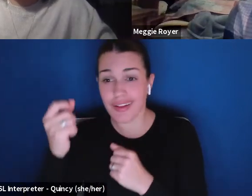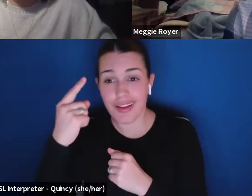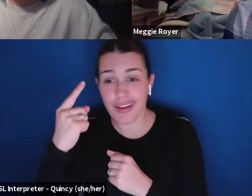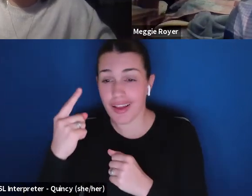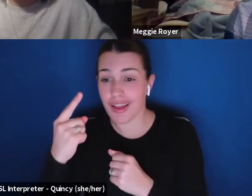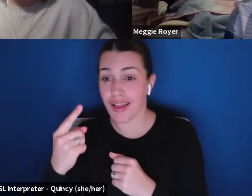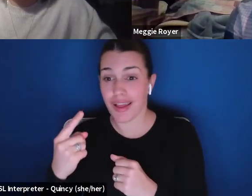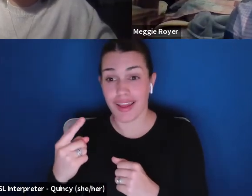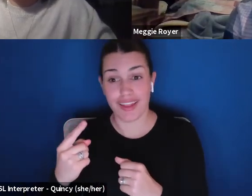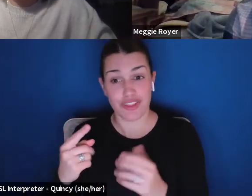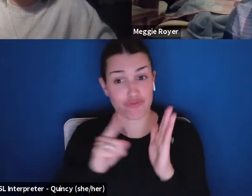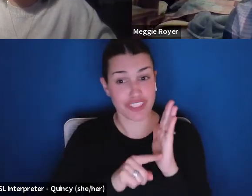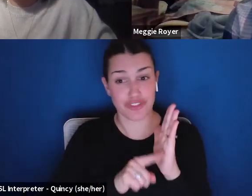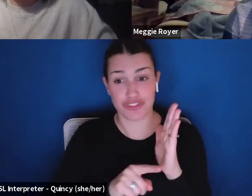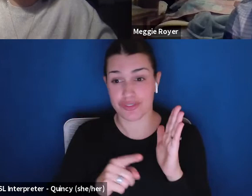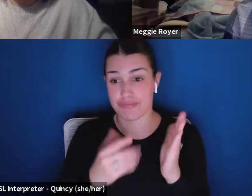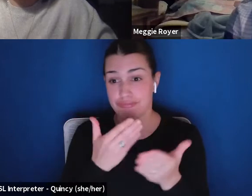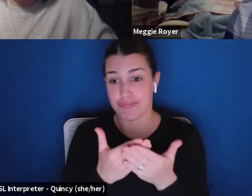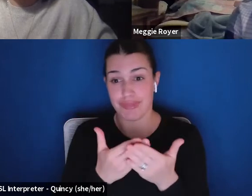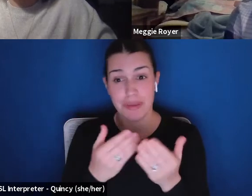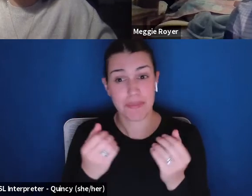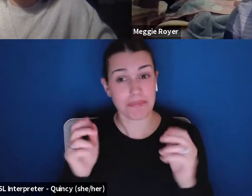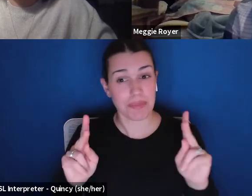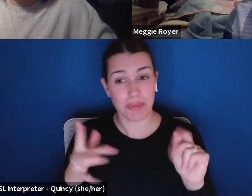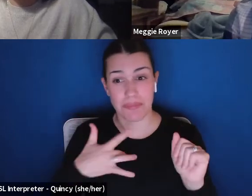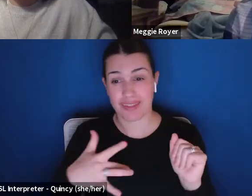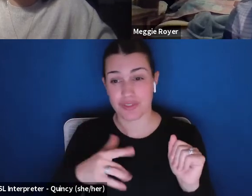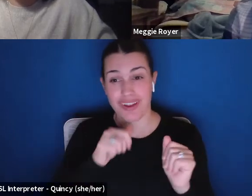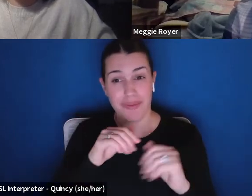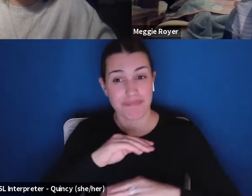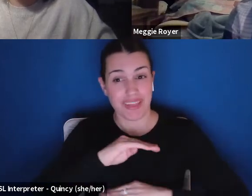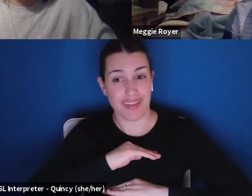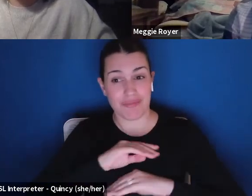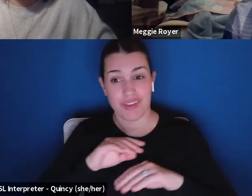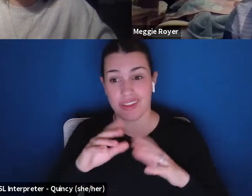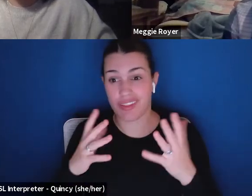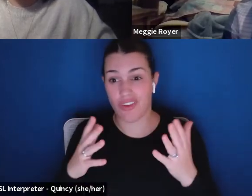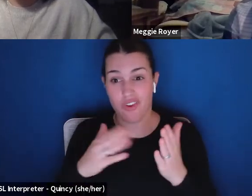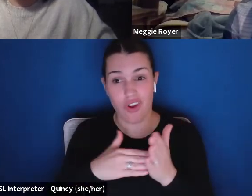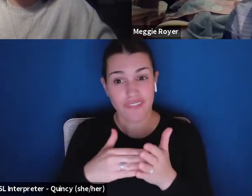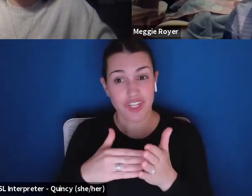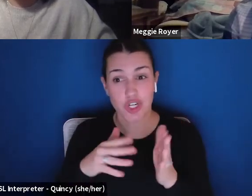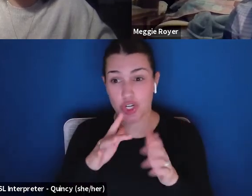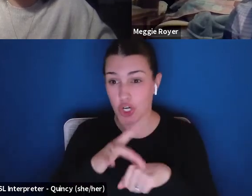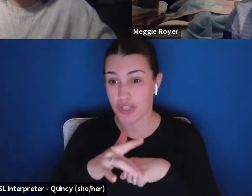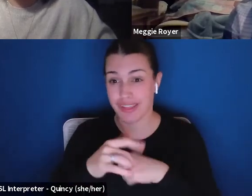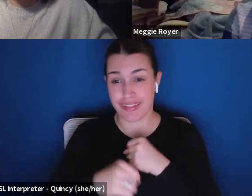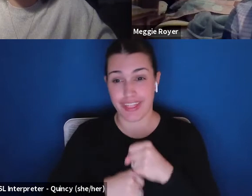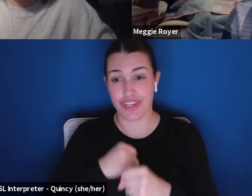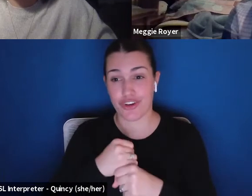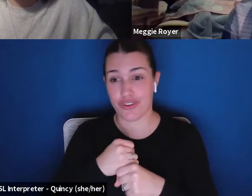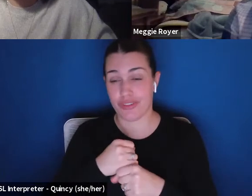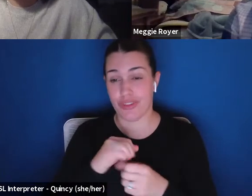don't meet them and they break them early on. So just thinking about if the goals that you're